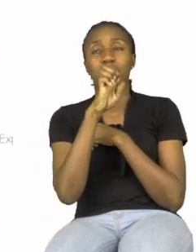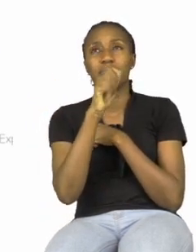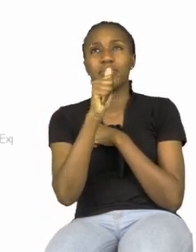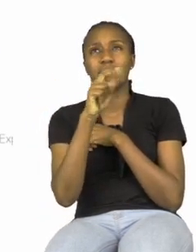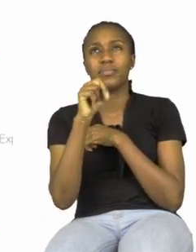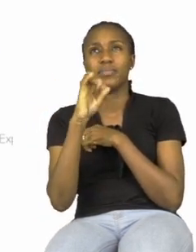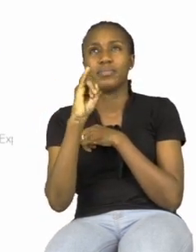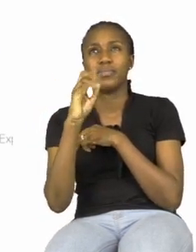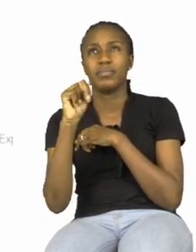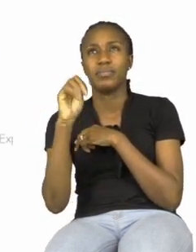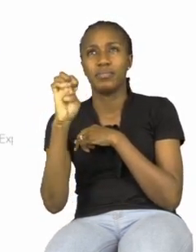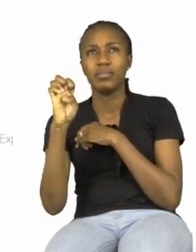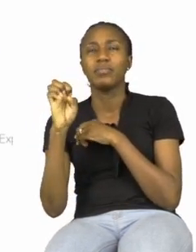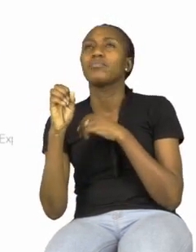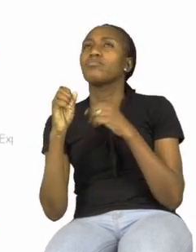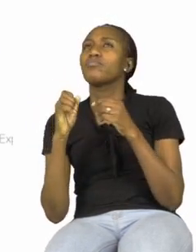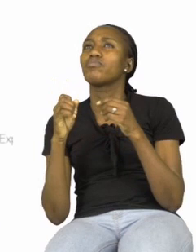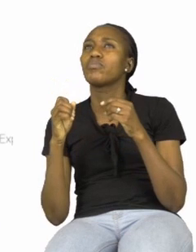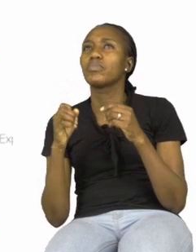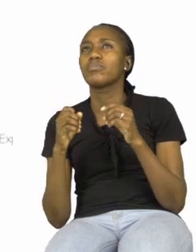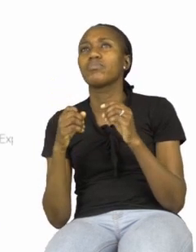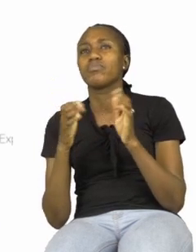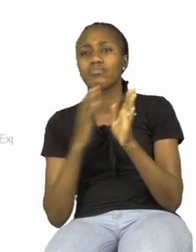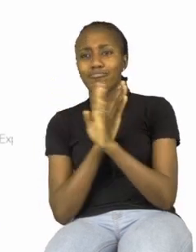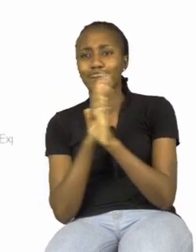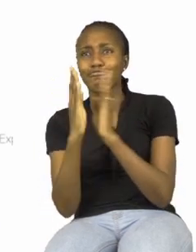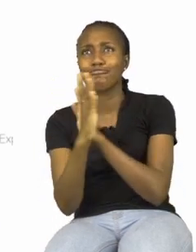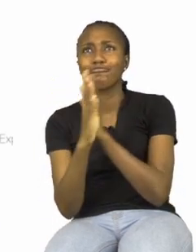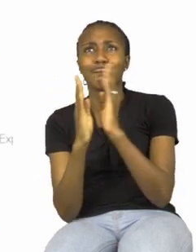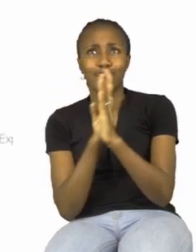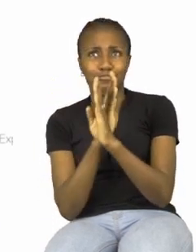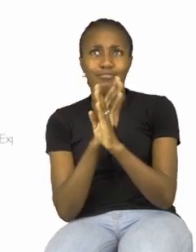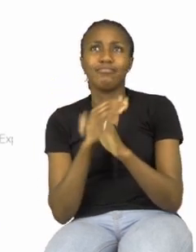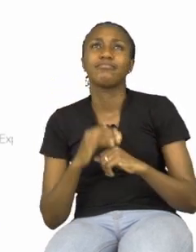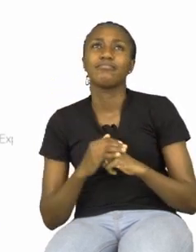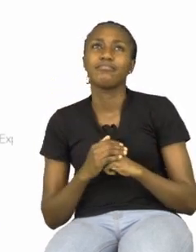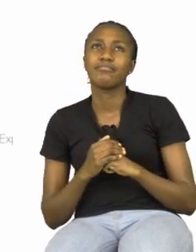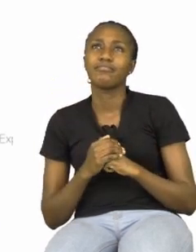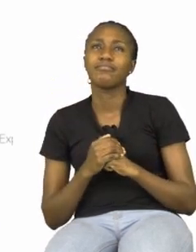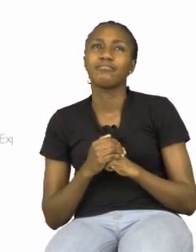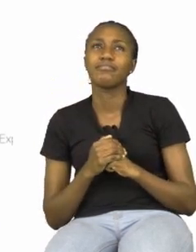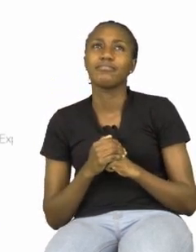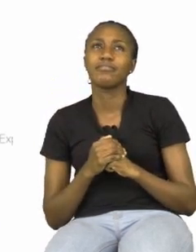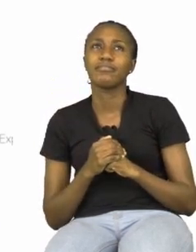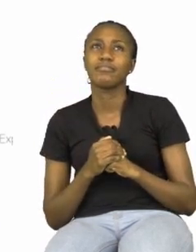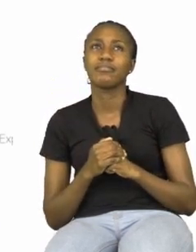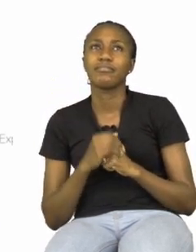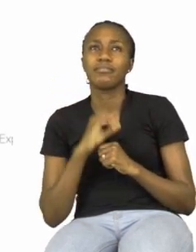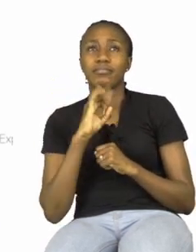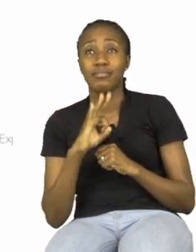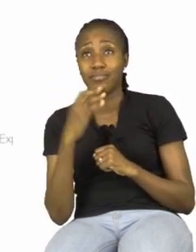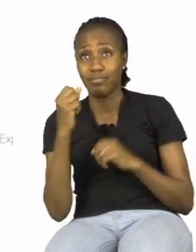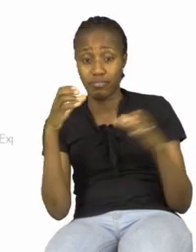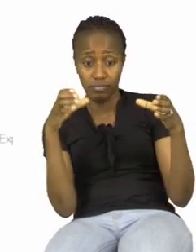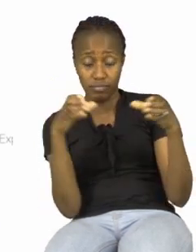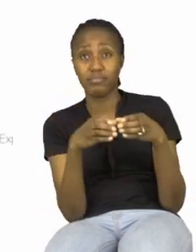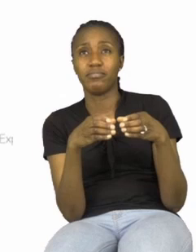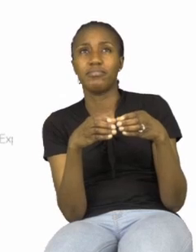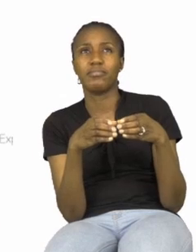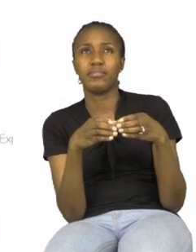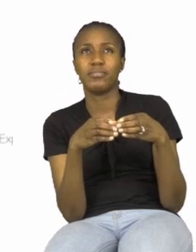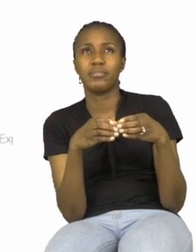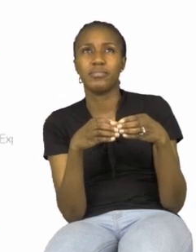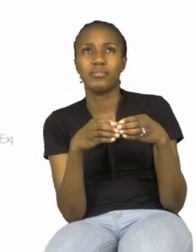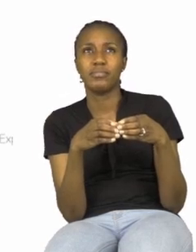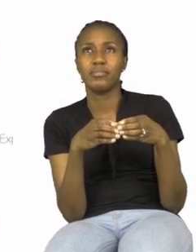through the process as the communications and social media person for the union, and she will take you through it all. And if you have a club, why